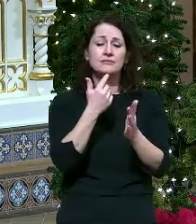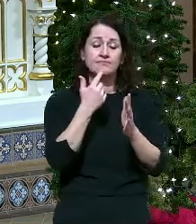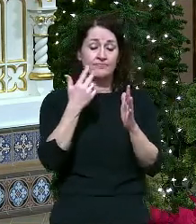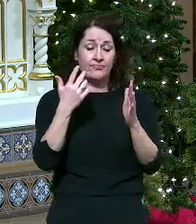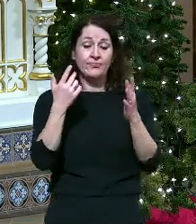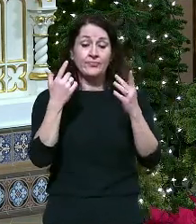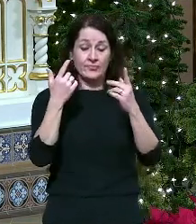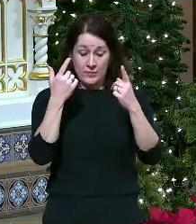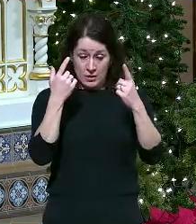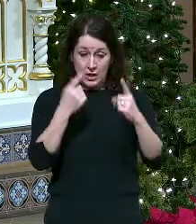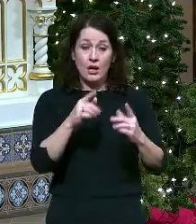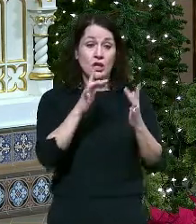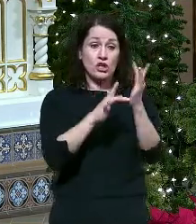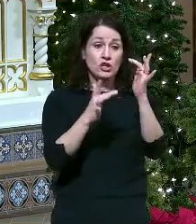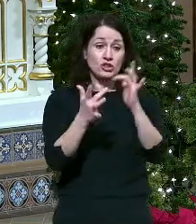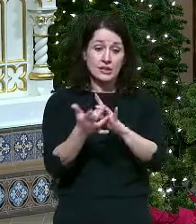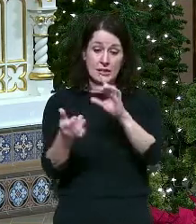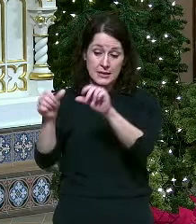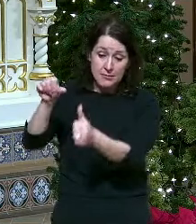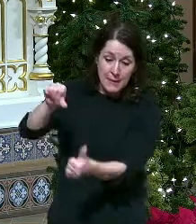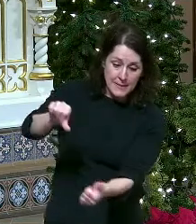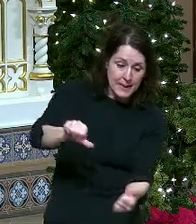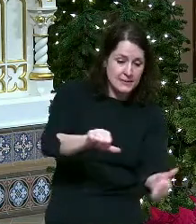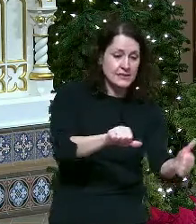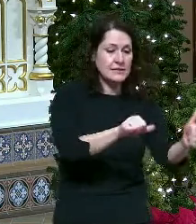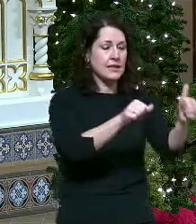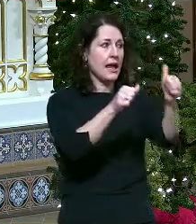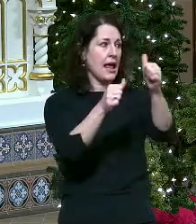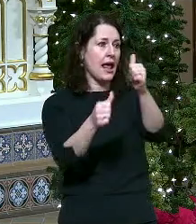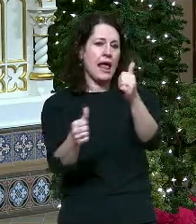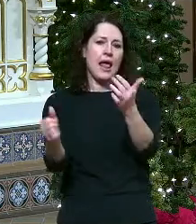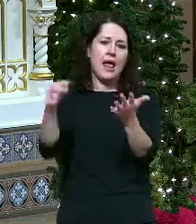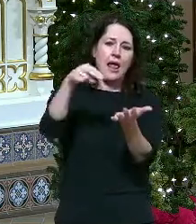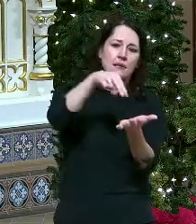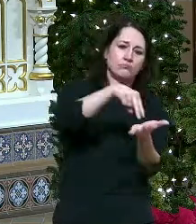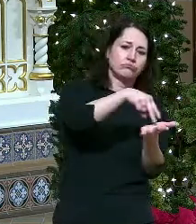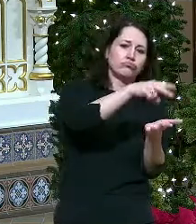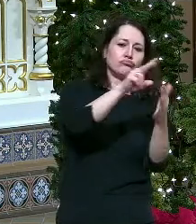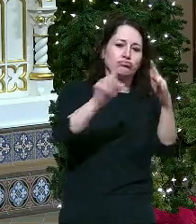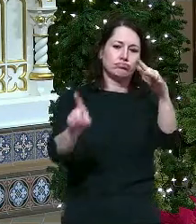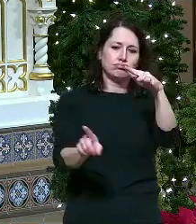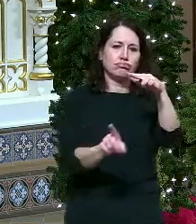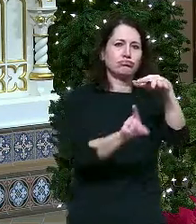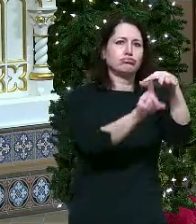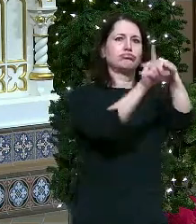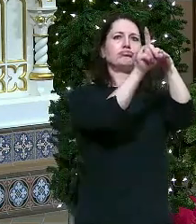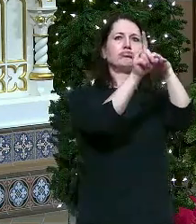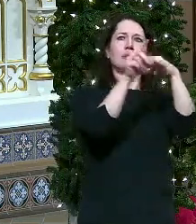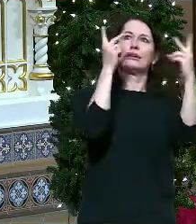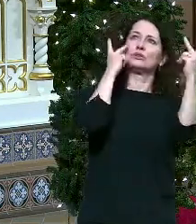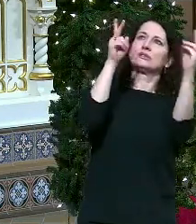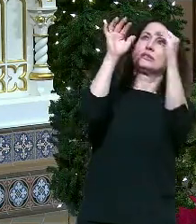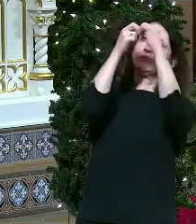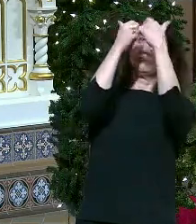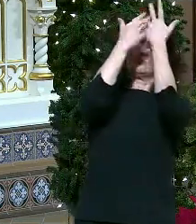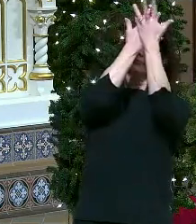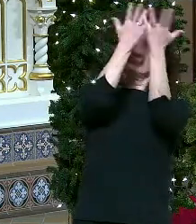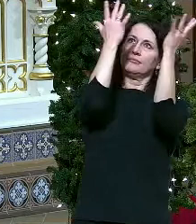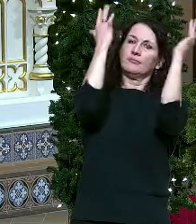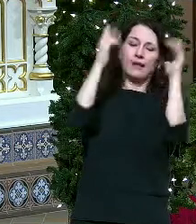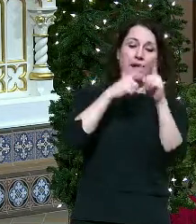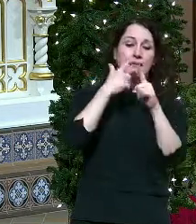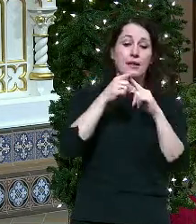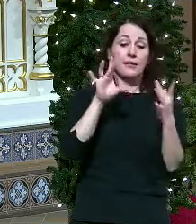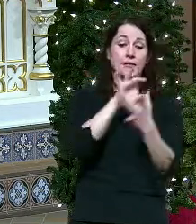is baptized, he comes out and the skies open. The Spirit in the form of a